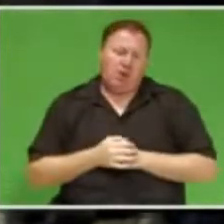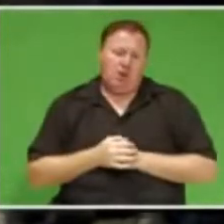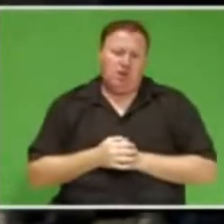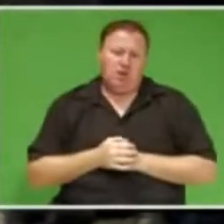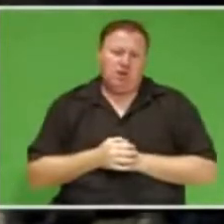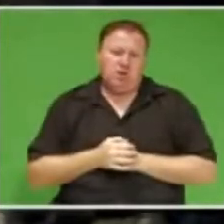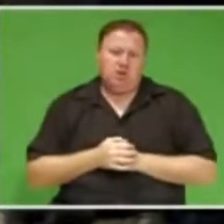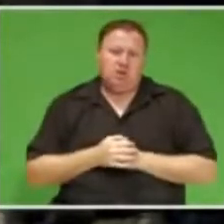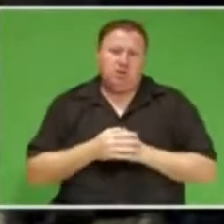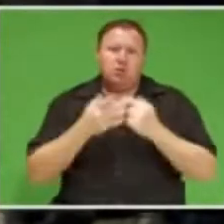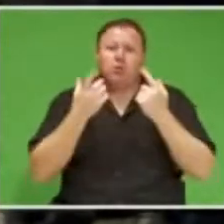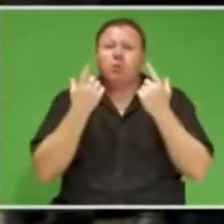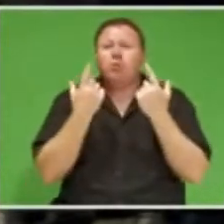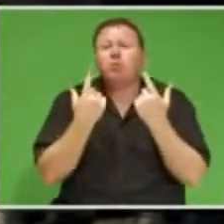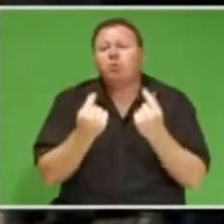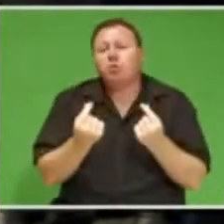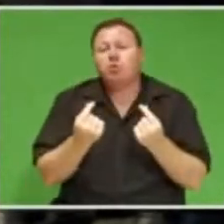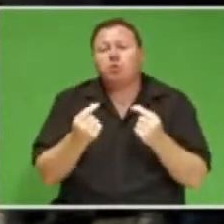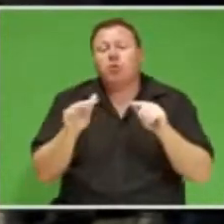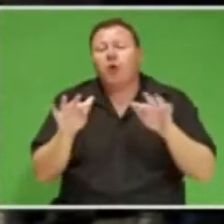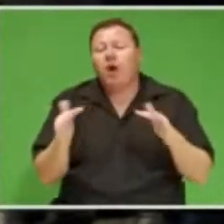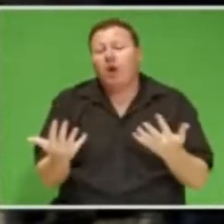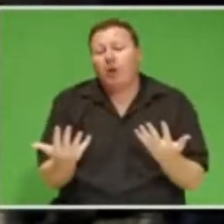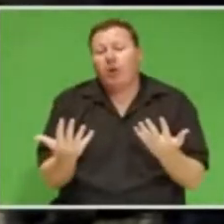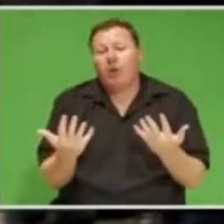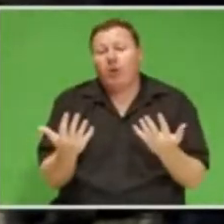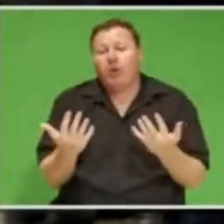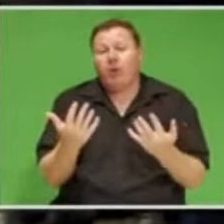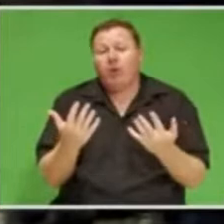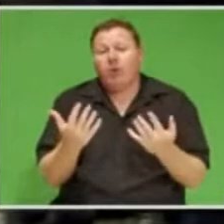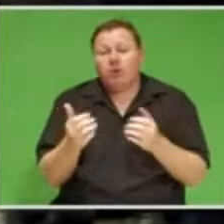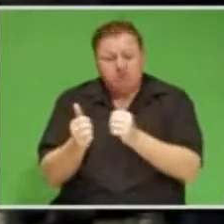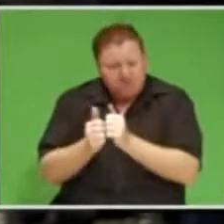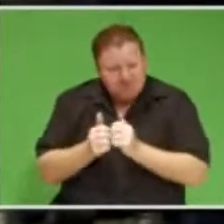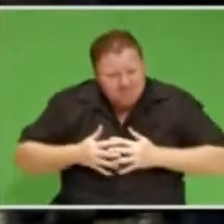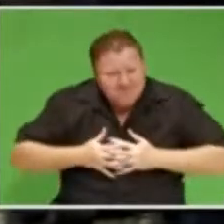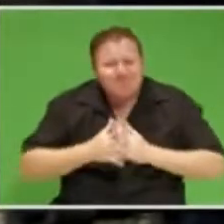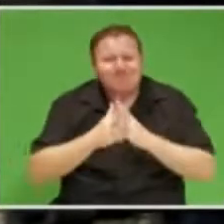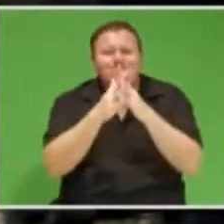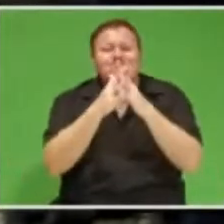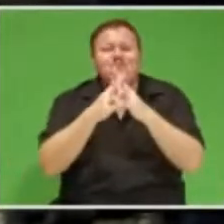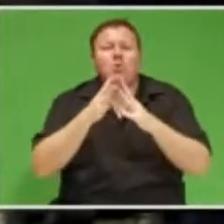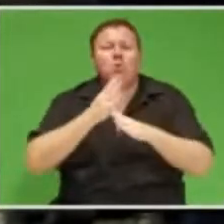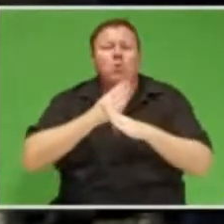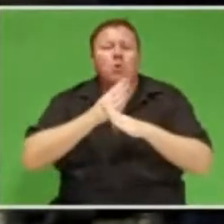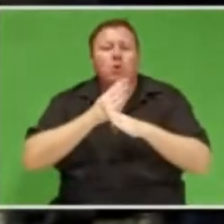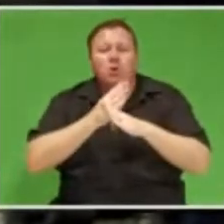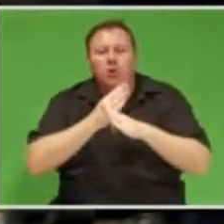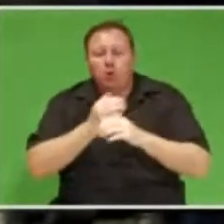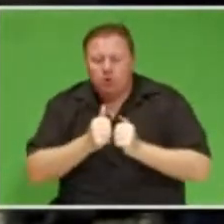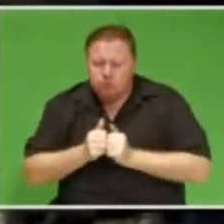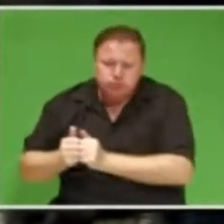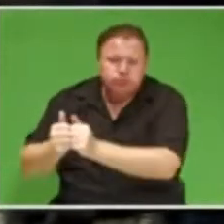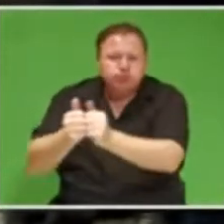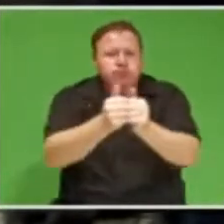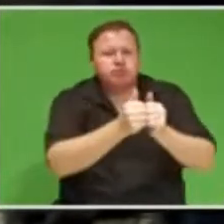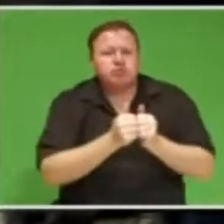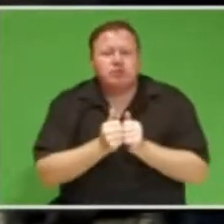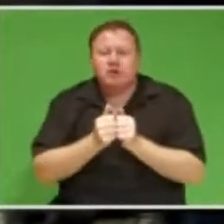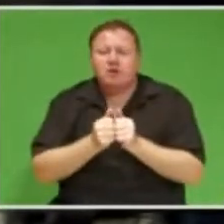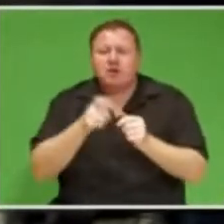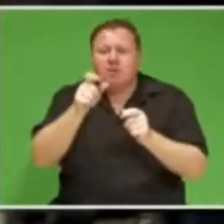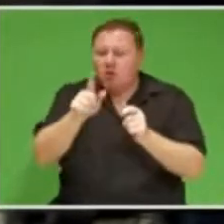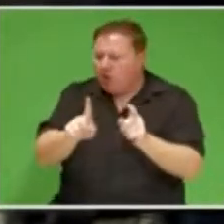This we will be able to do if we work together, and more importantly, if we leave no one